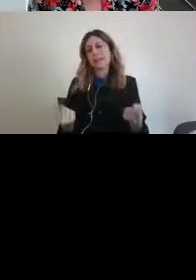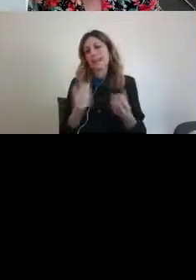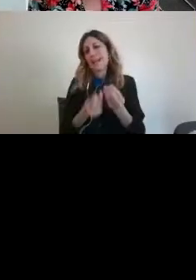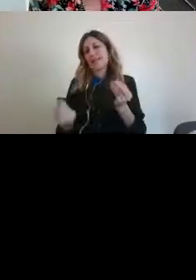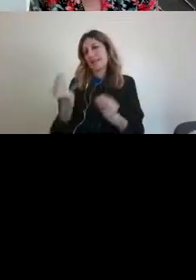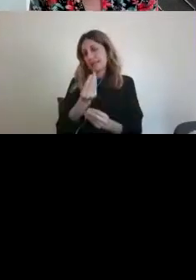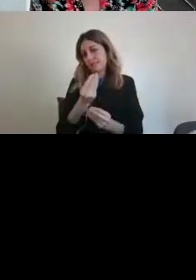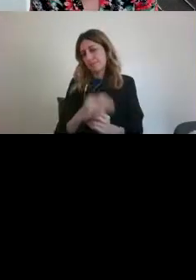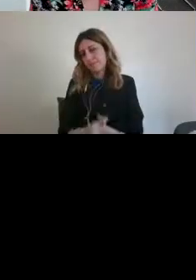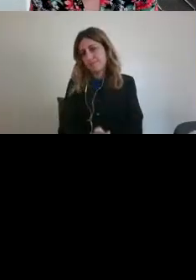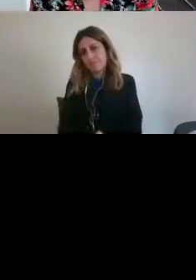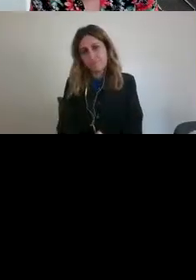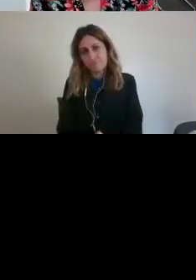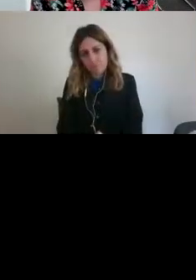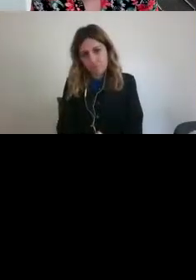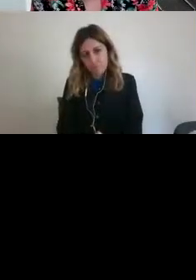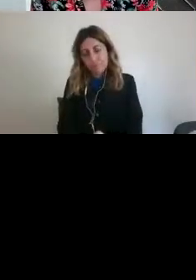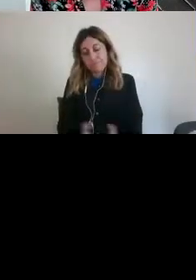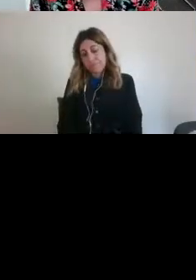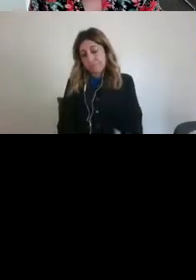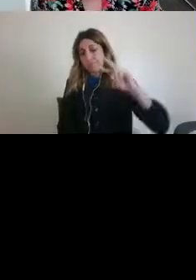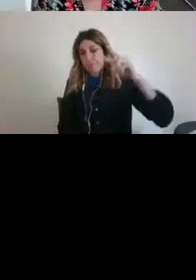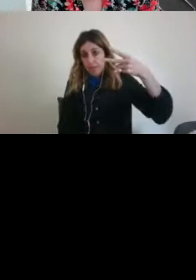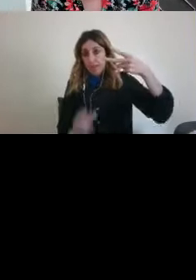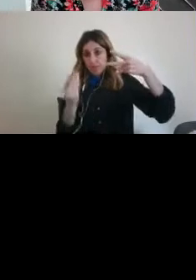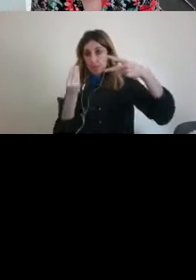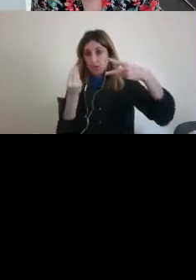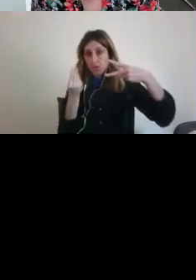can do is improve your internal linking.